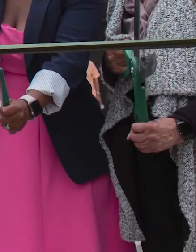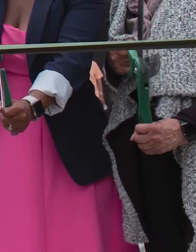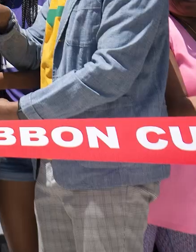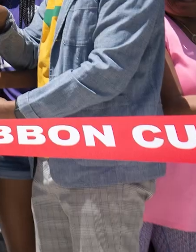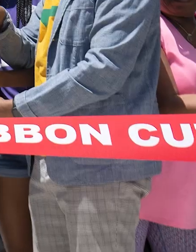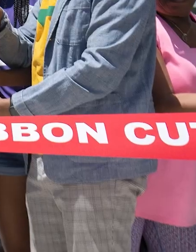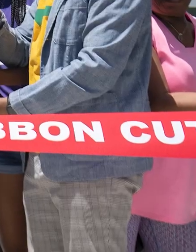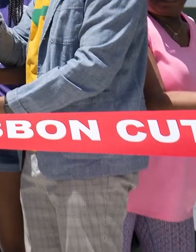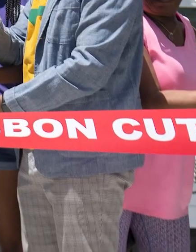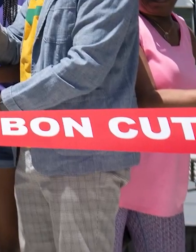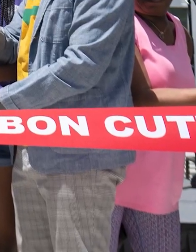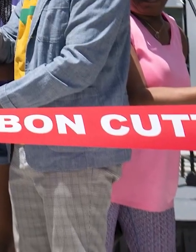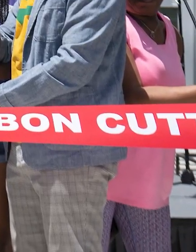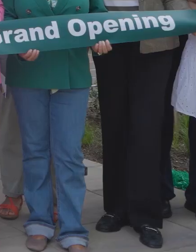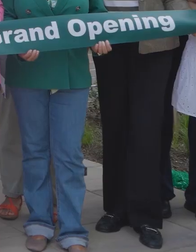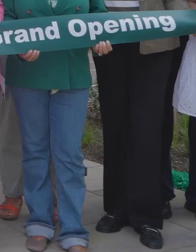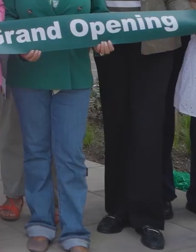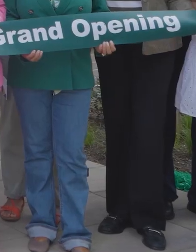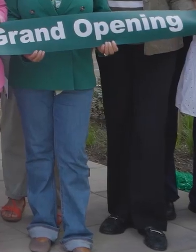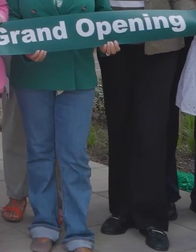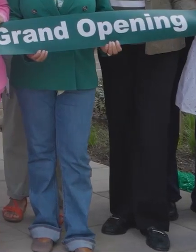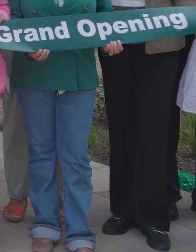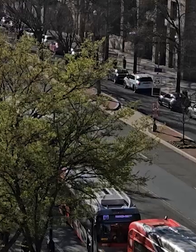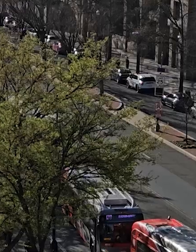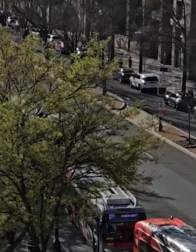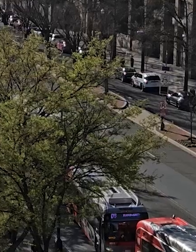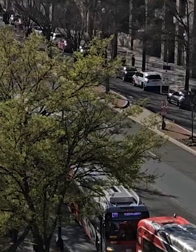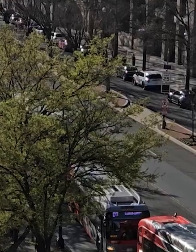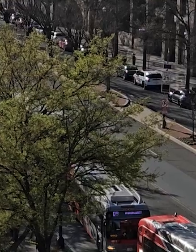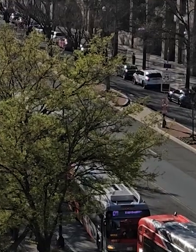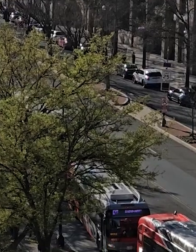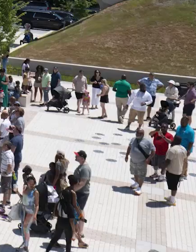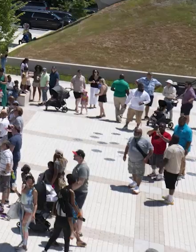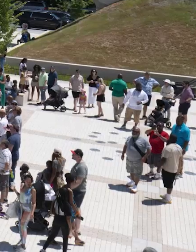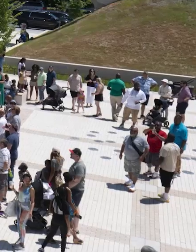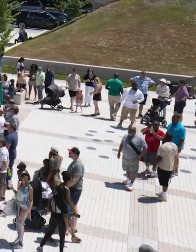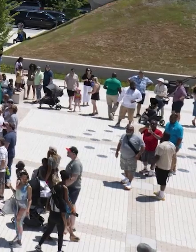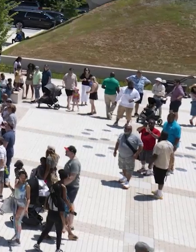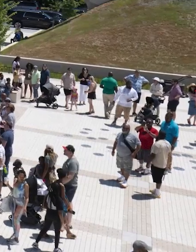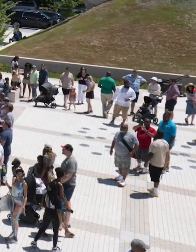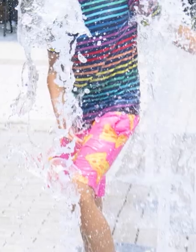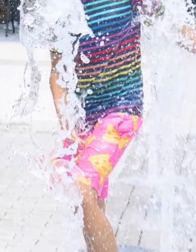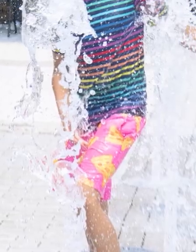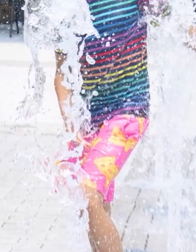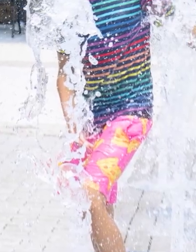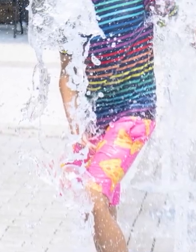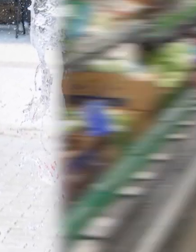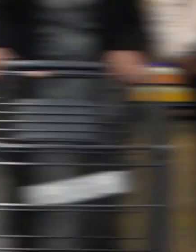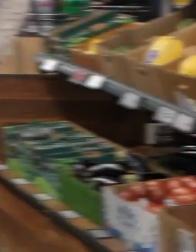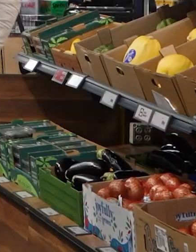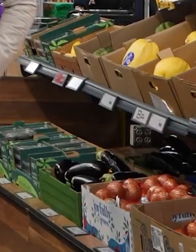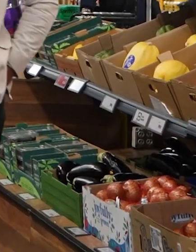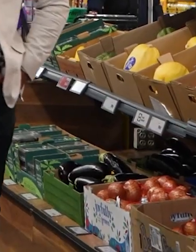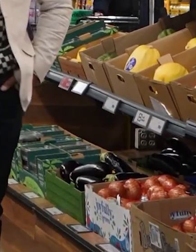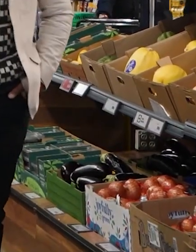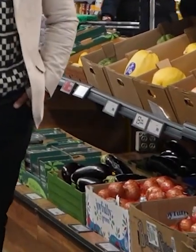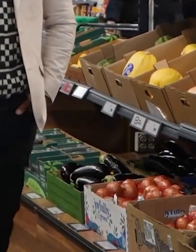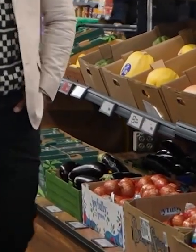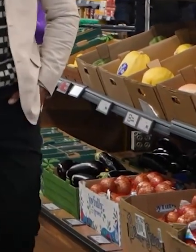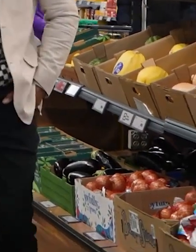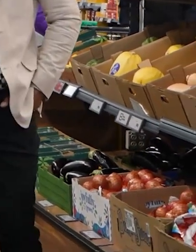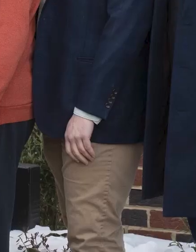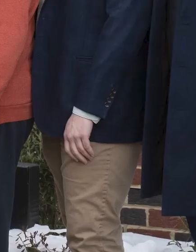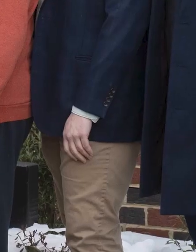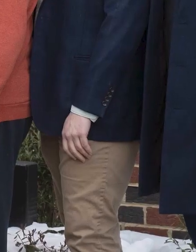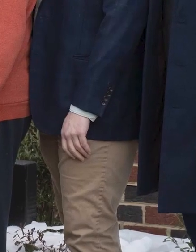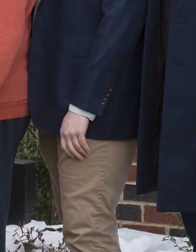new life to Walter Reed and McMillan. New housing, green spaces, community-serving amenities. We delivered fresh